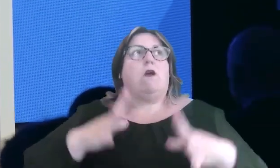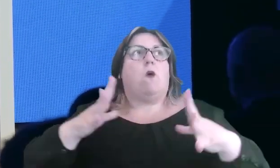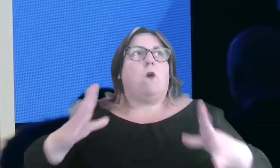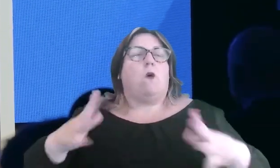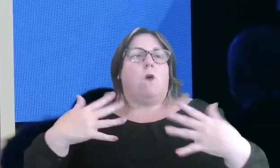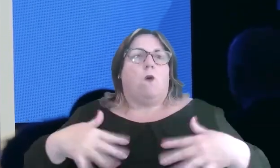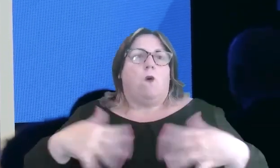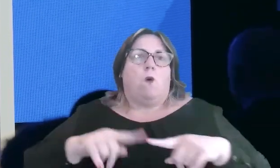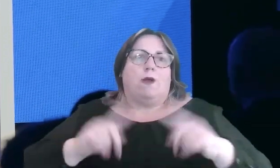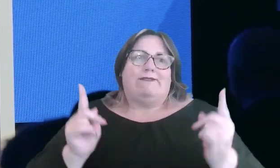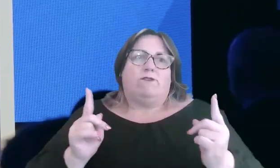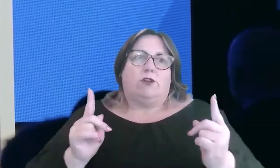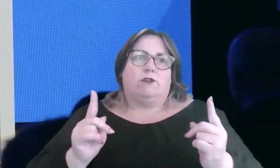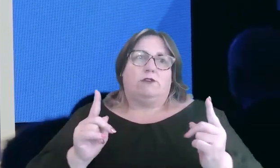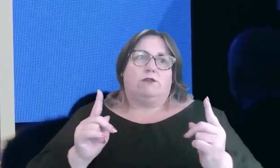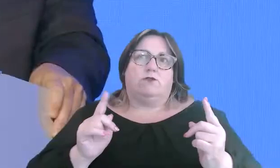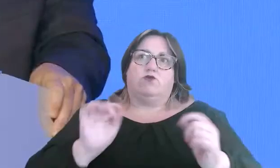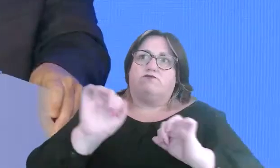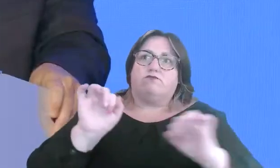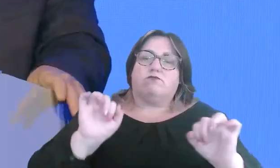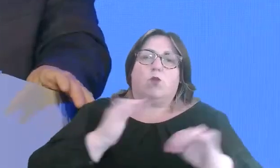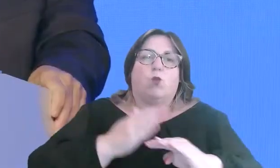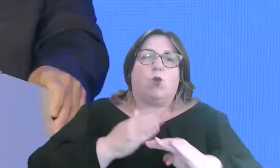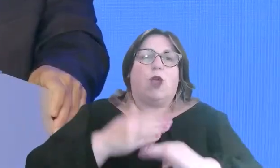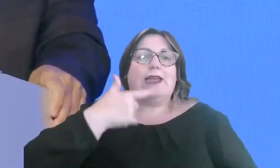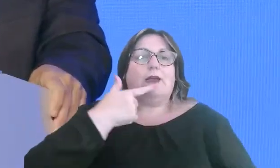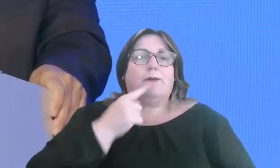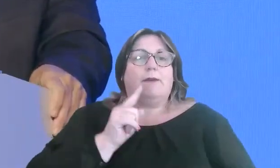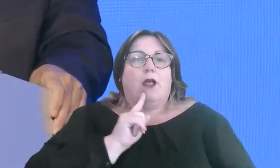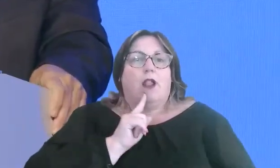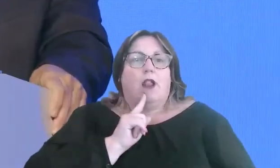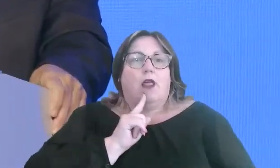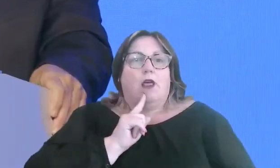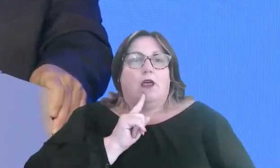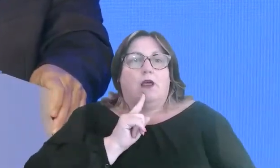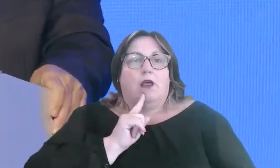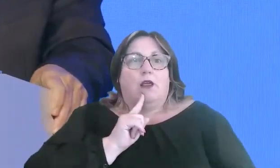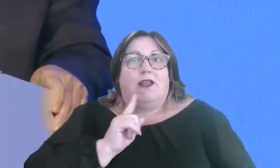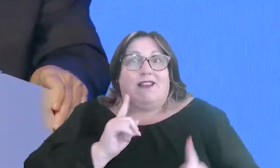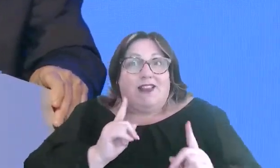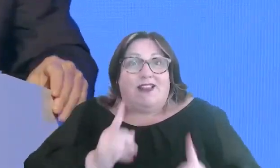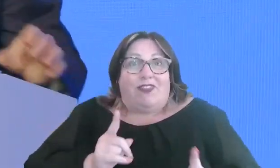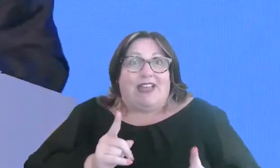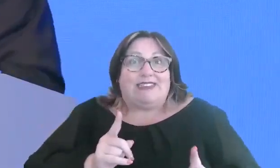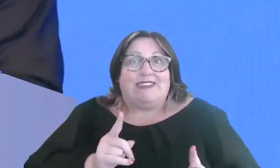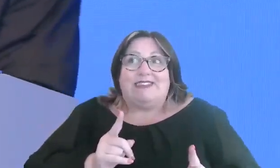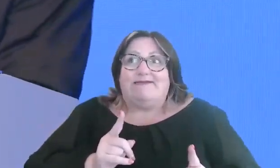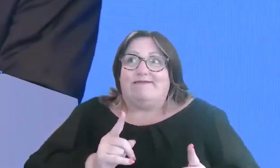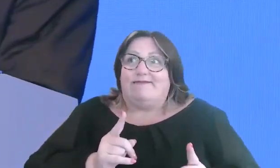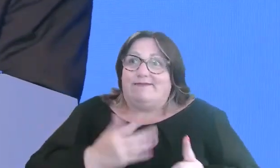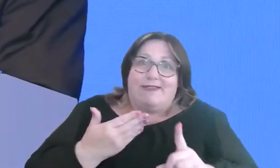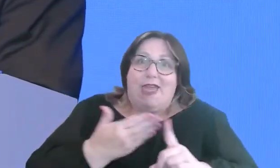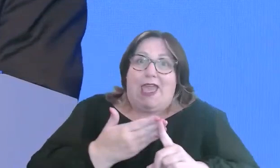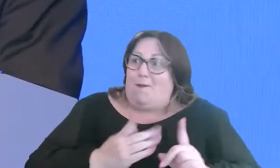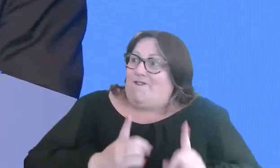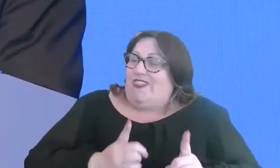working people. And at the end of the day, that is what this must be about. I want young